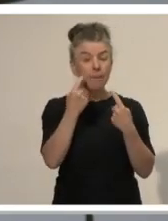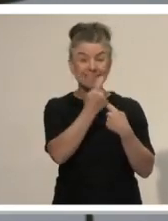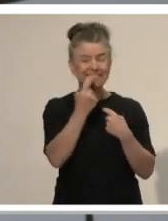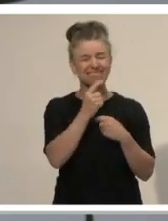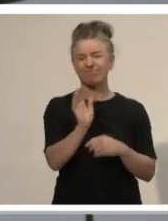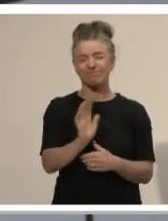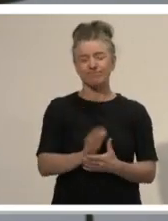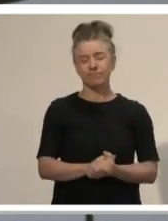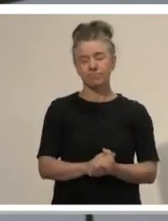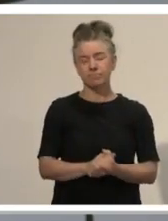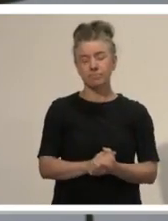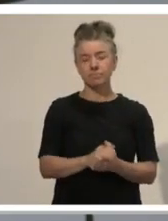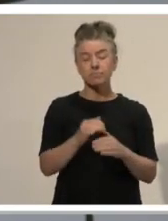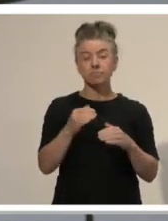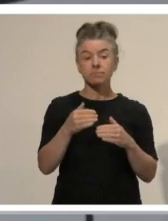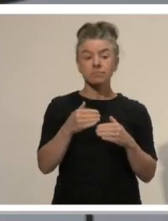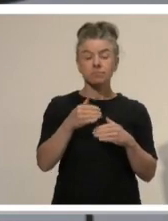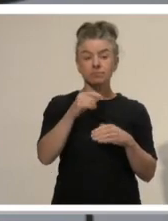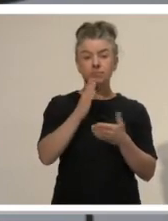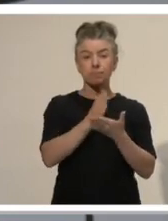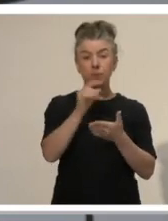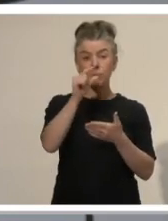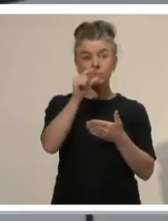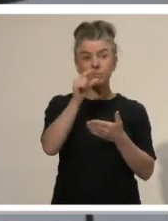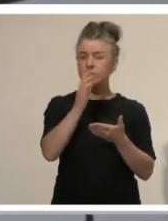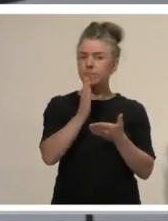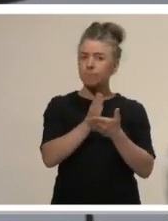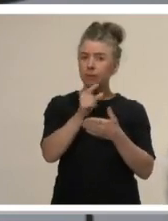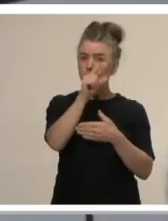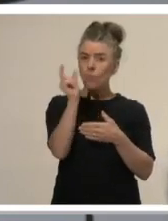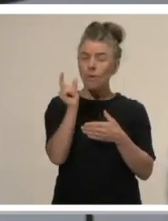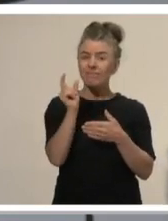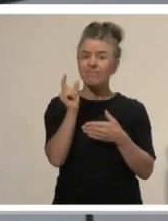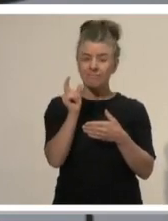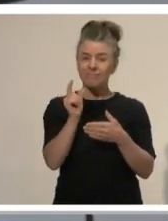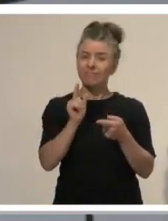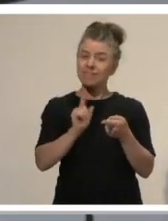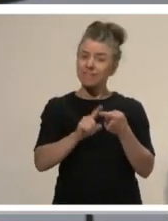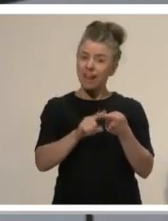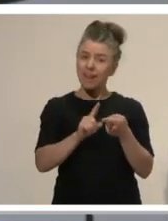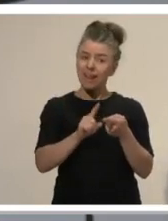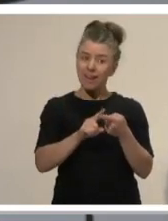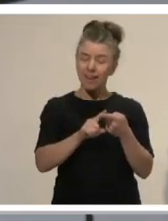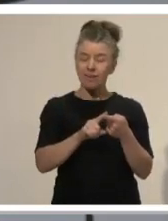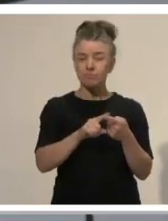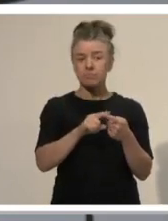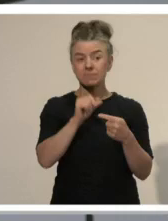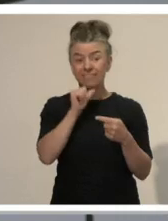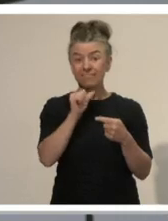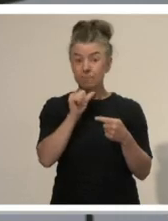do the fantastic work they do with pregnant women out in the community, using virtual means where possible, but also